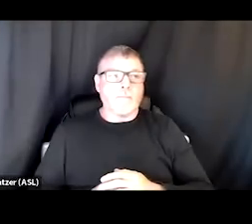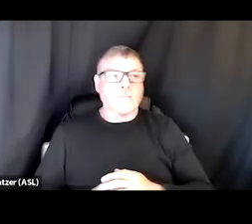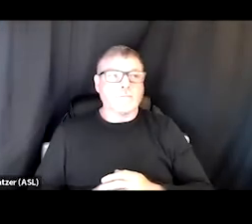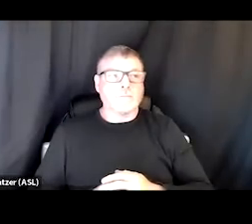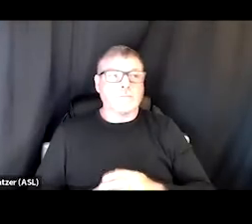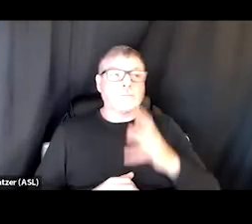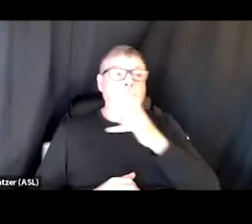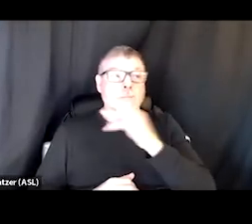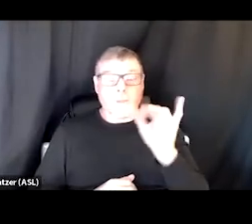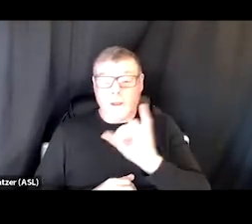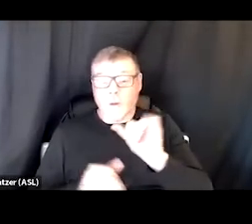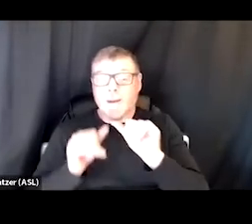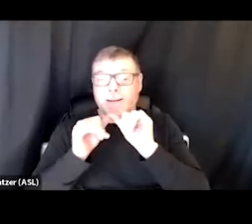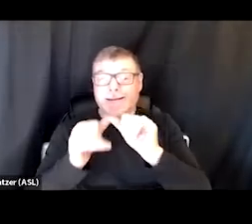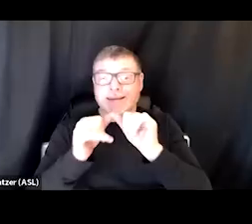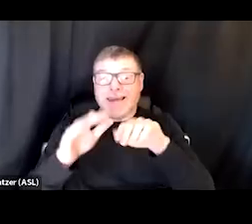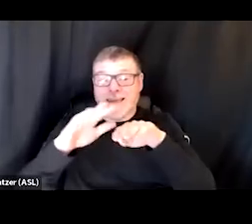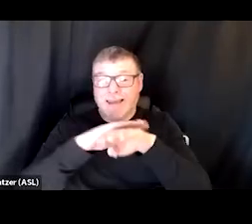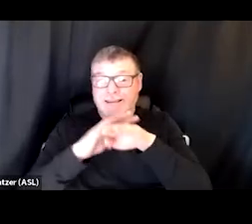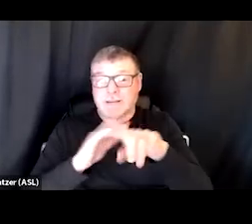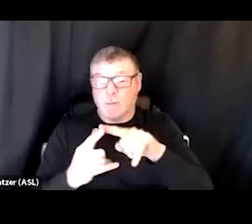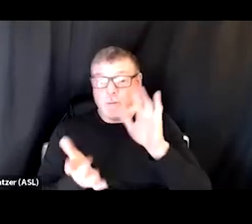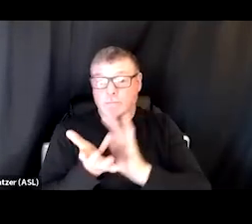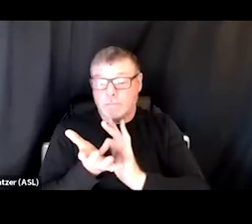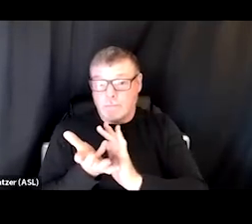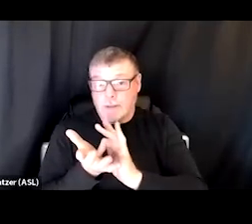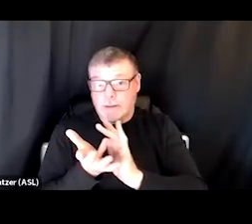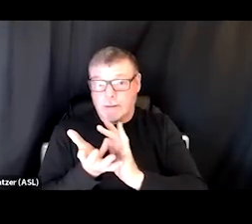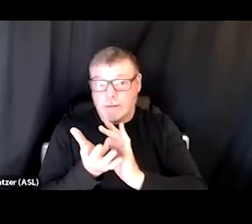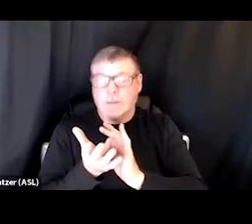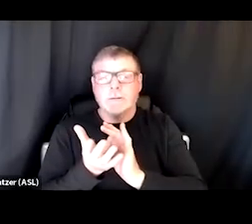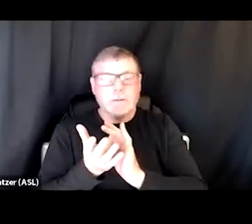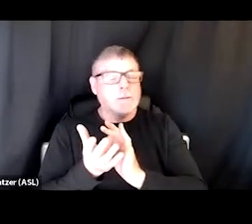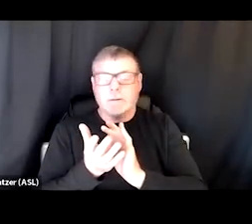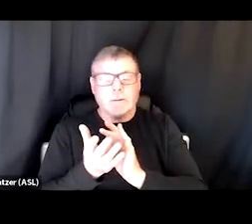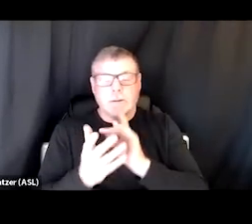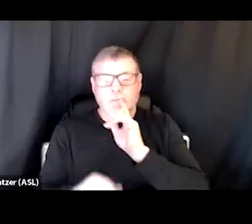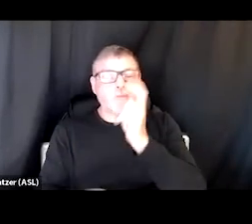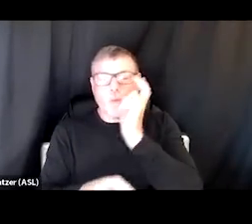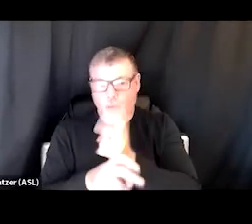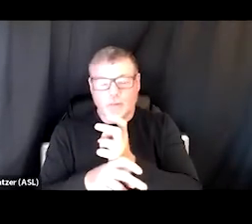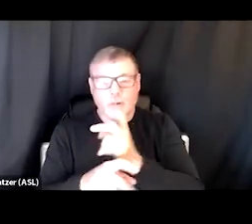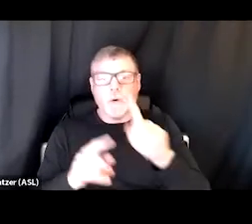We also know that consistent access to medication is far more difficult when